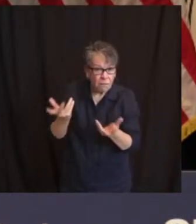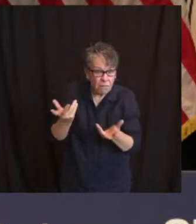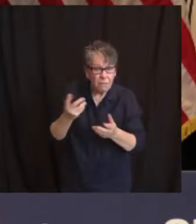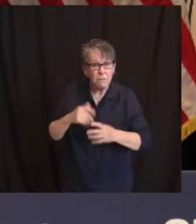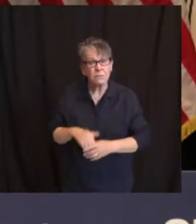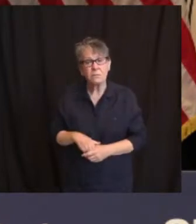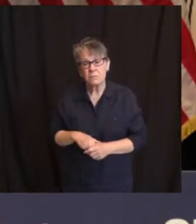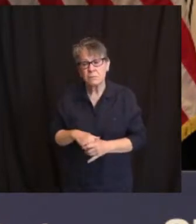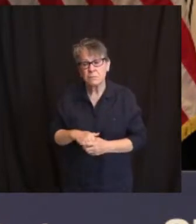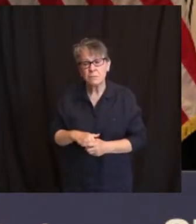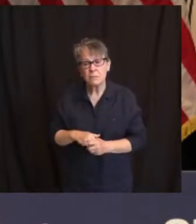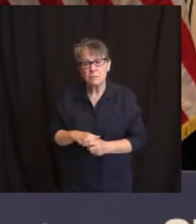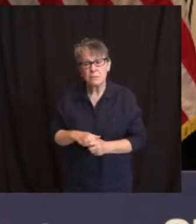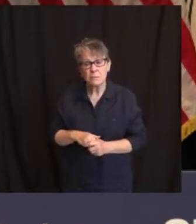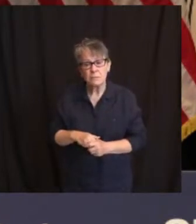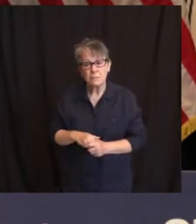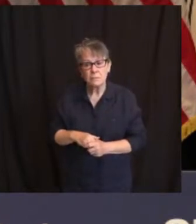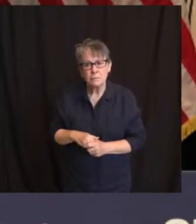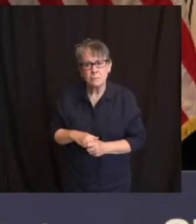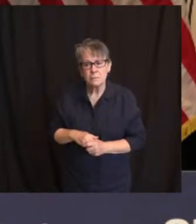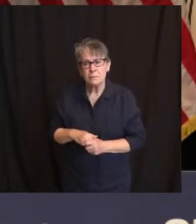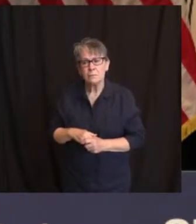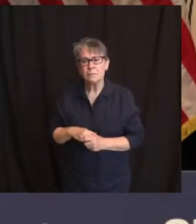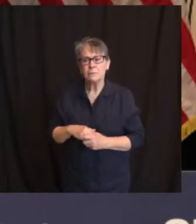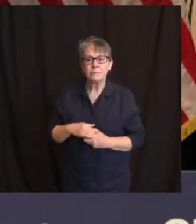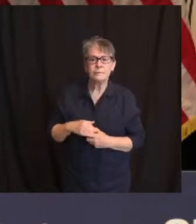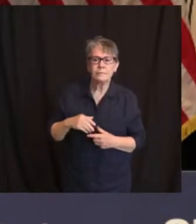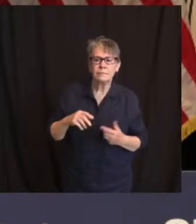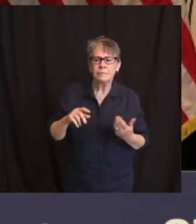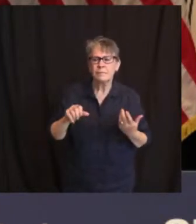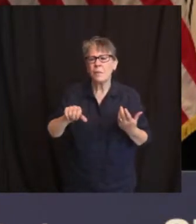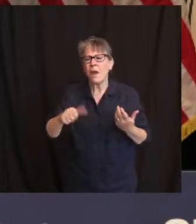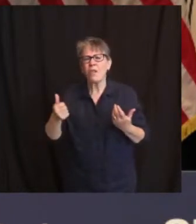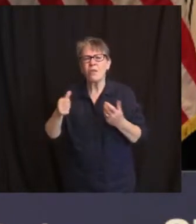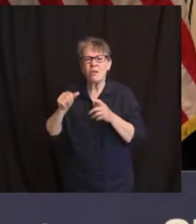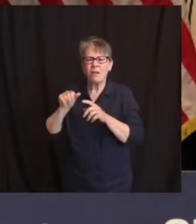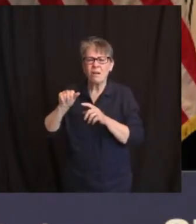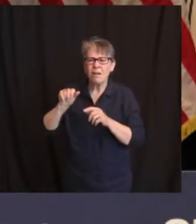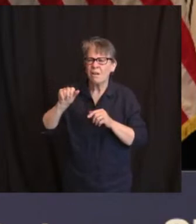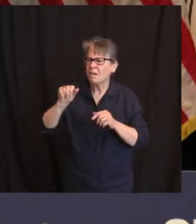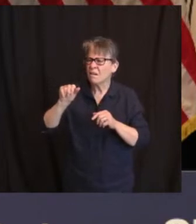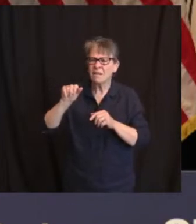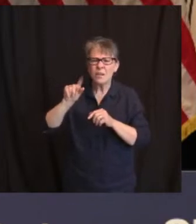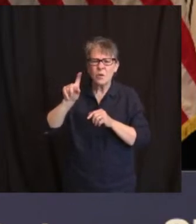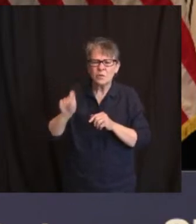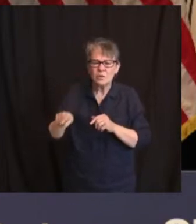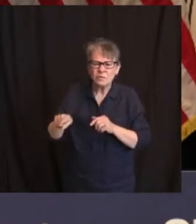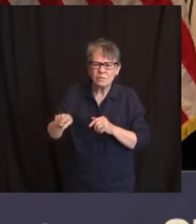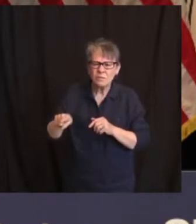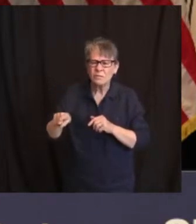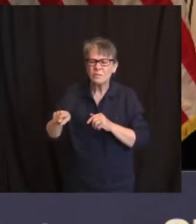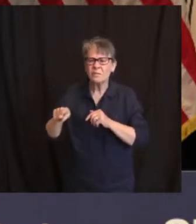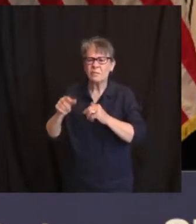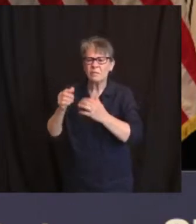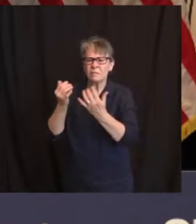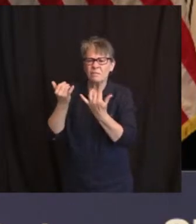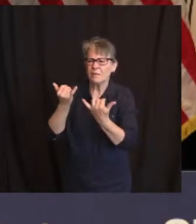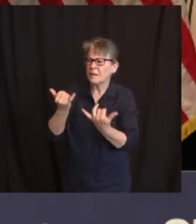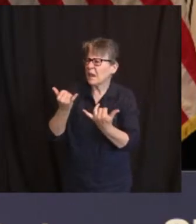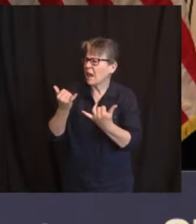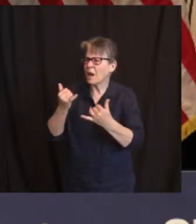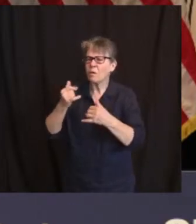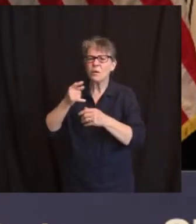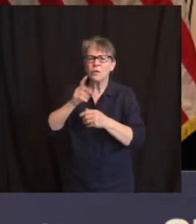unhappy about this. He believes that it's skewing the totals and incorrectly showing that there are